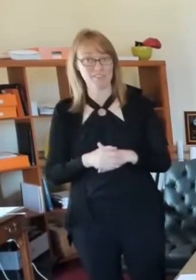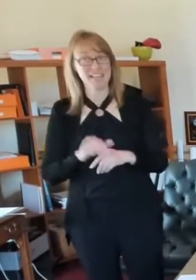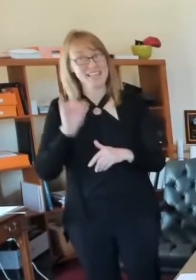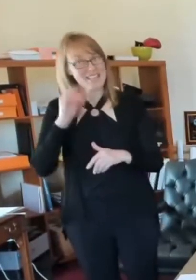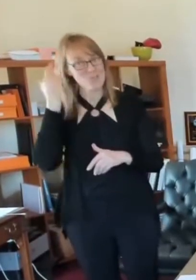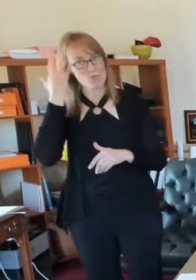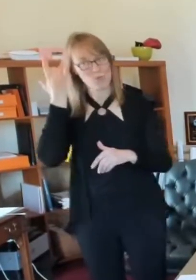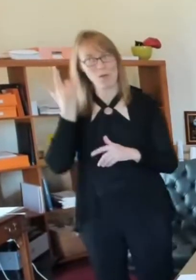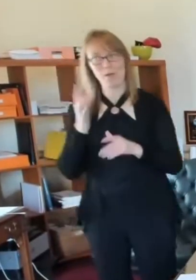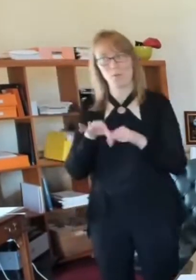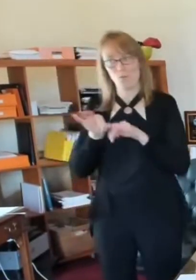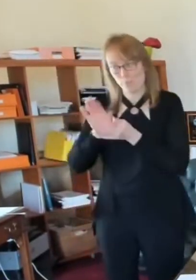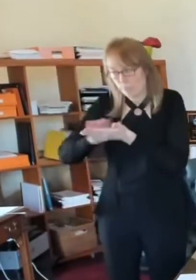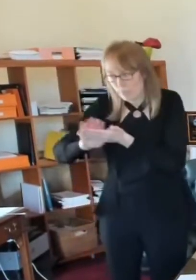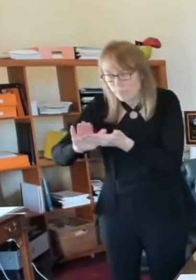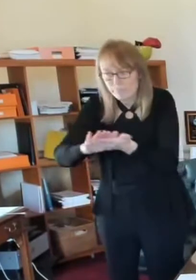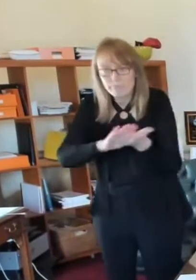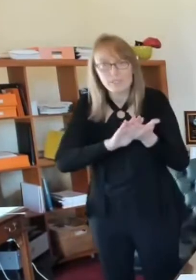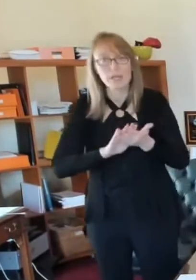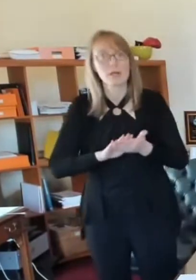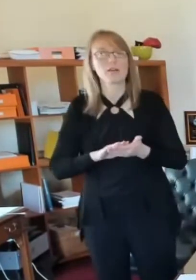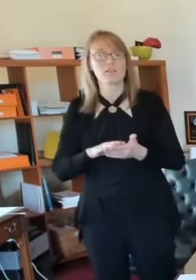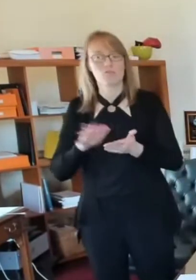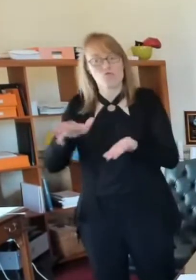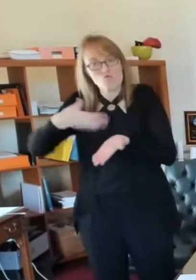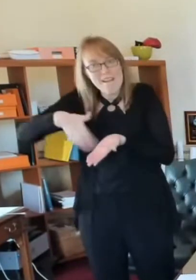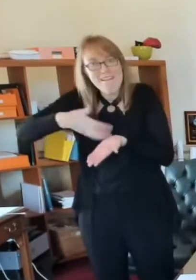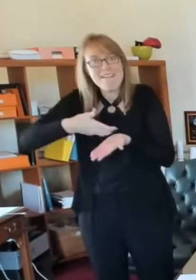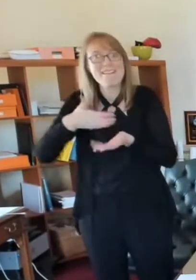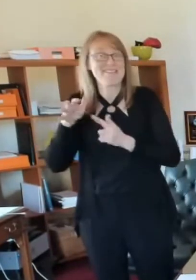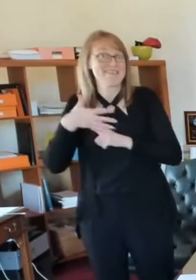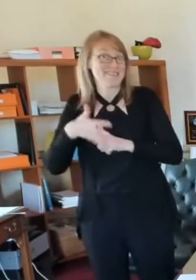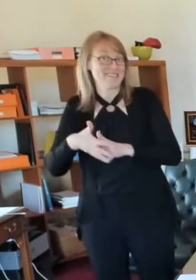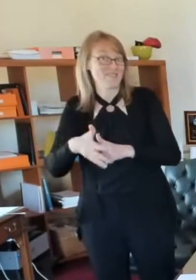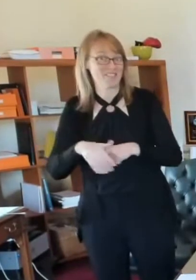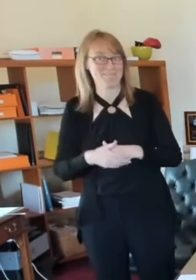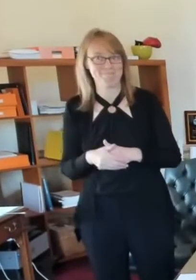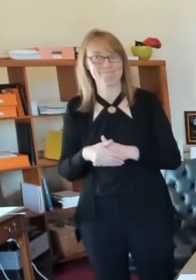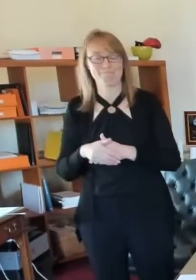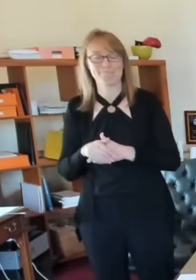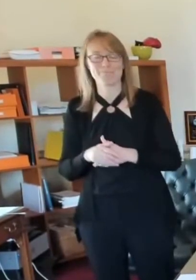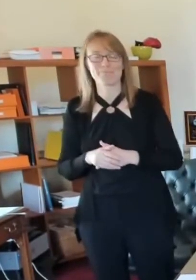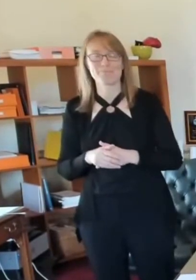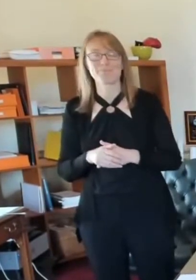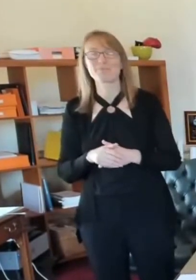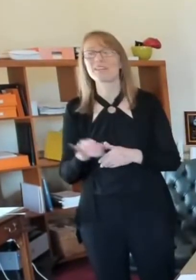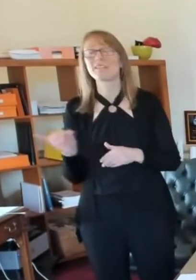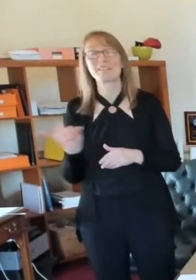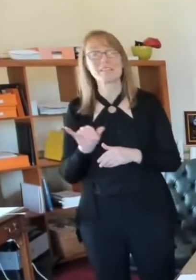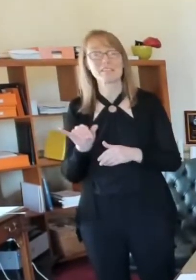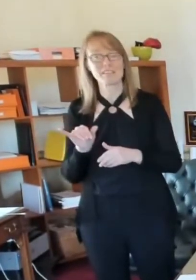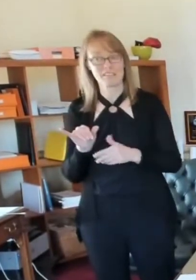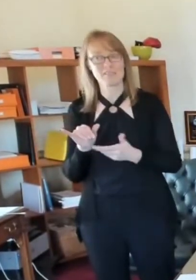encourage you all to do the same. And that's why we continue to pick up the yard waste dumpsters,